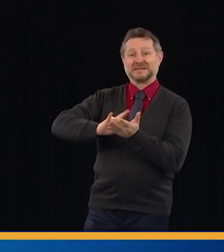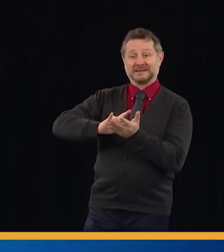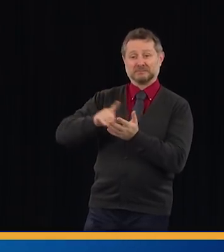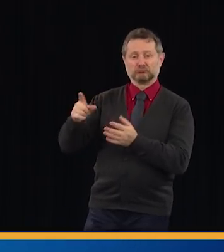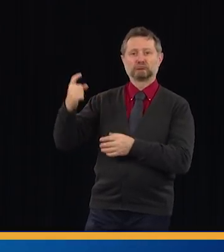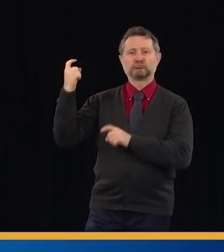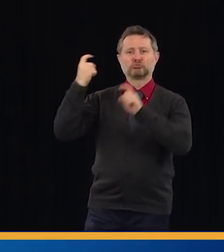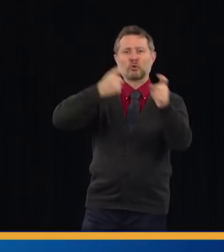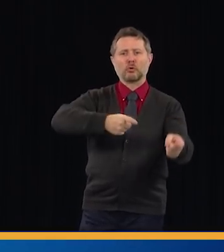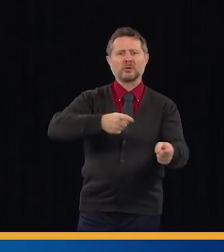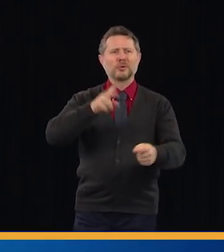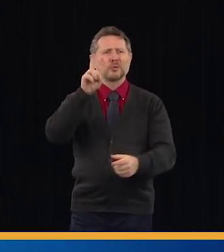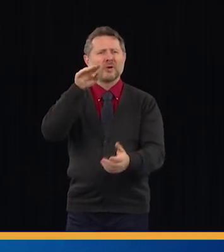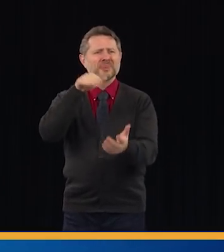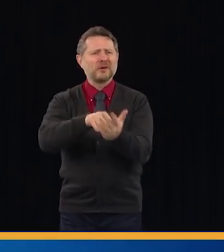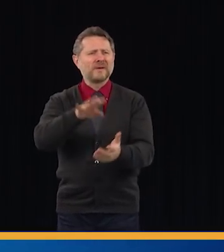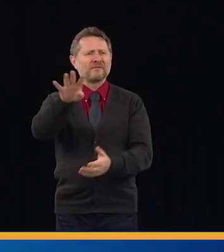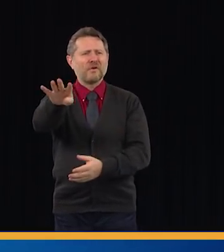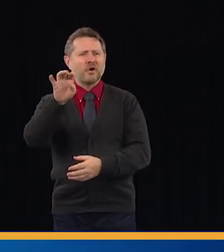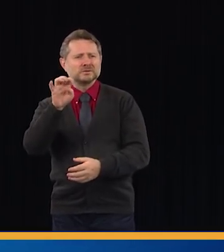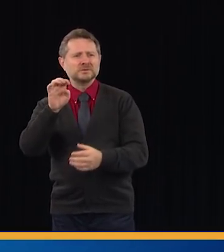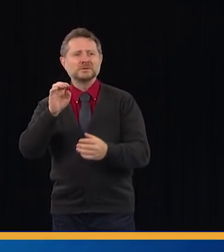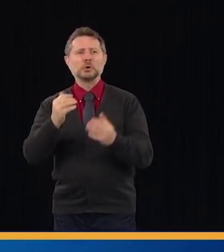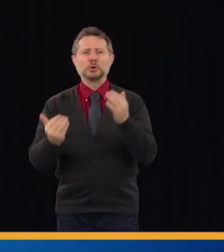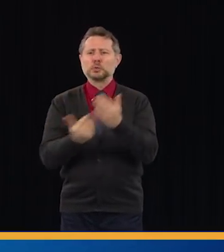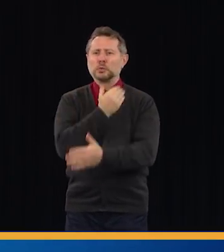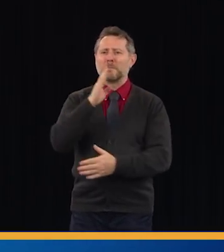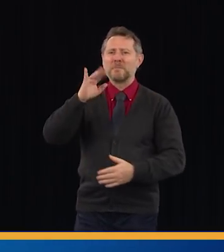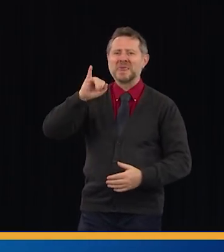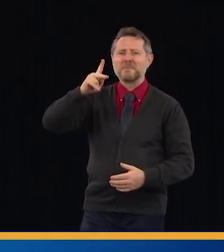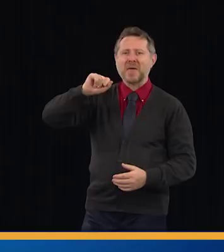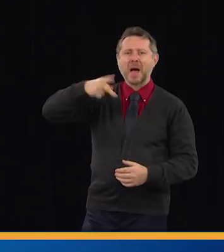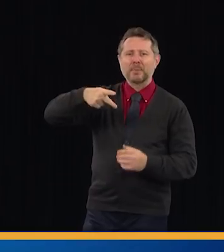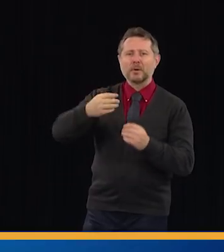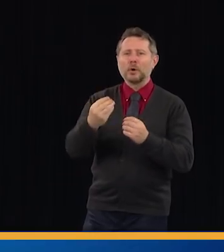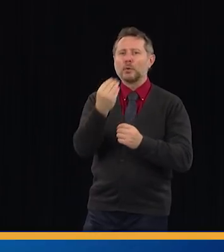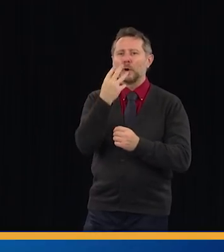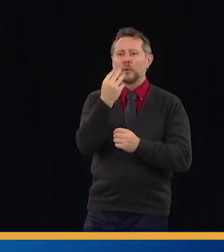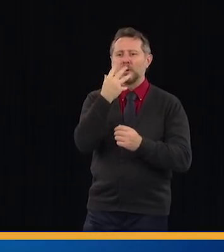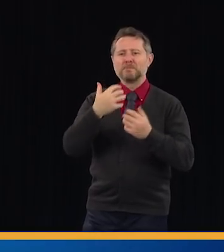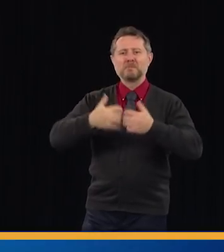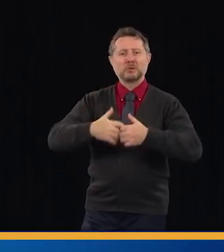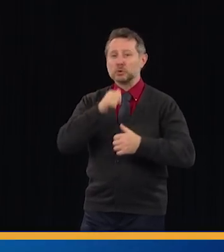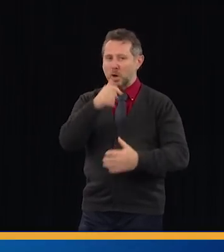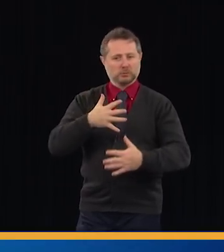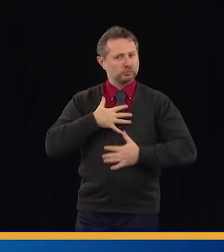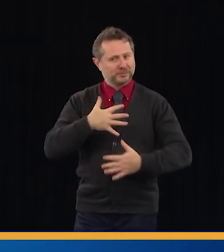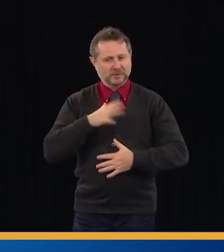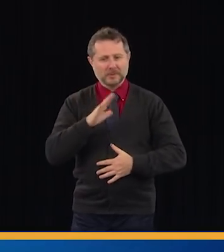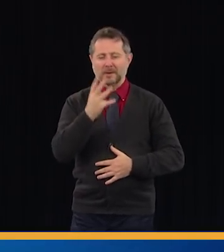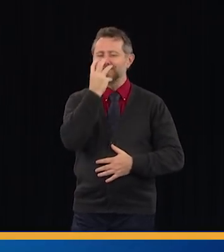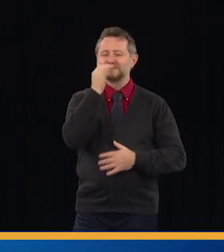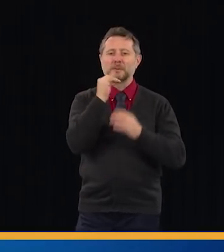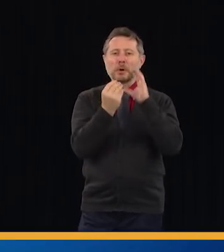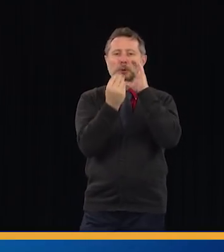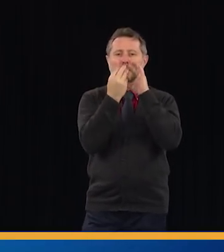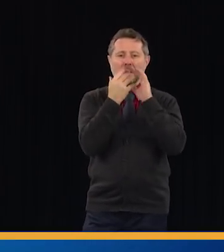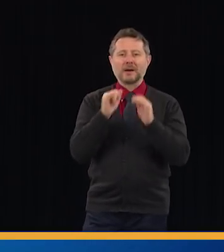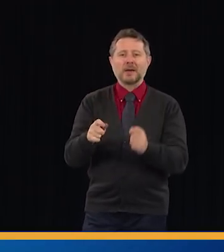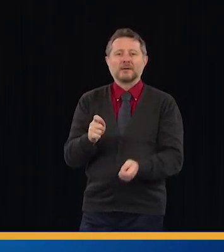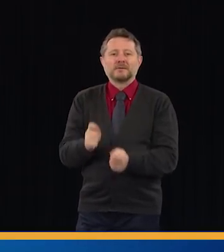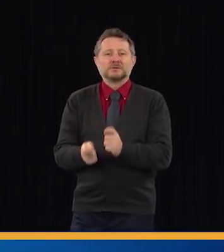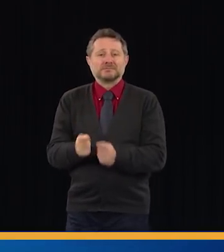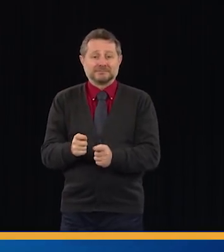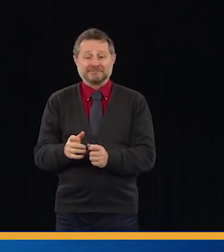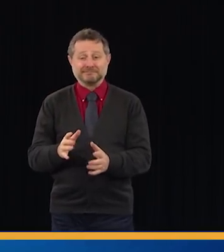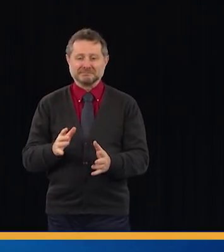BiPAP machines. BiPAP machines are technically not ventilators, but they can be modified to effectively